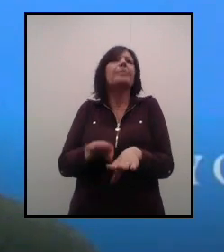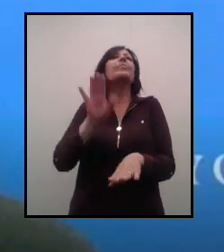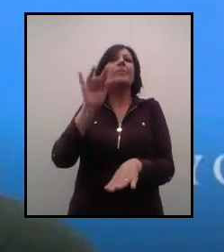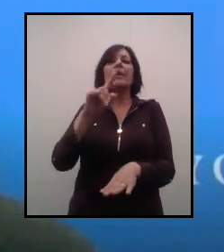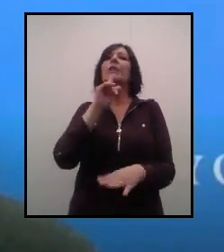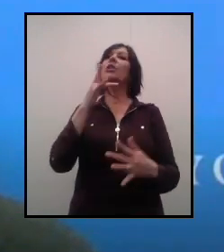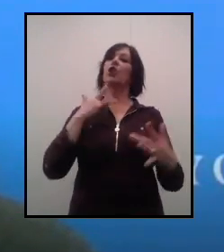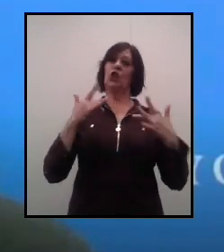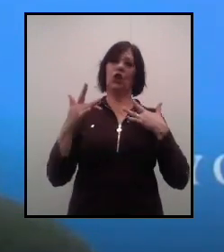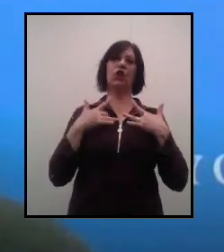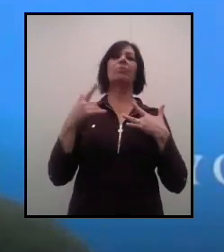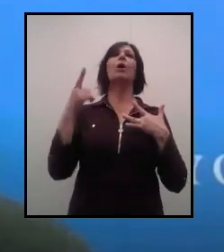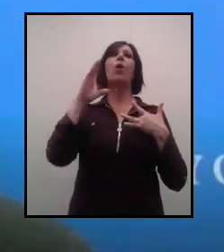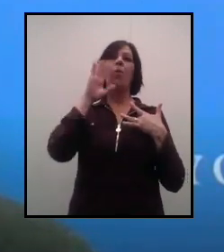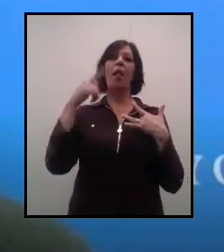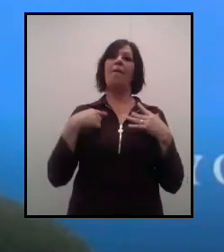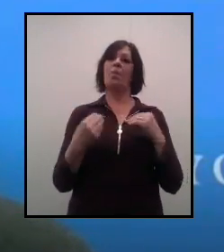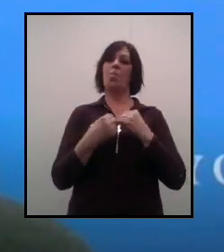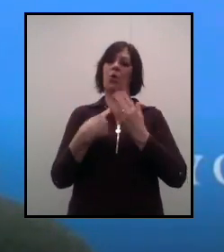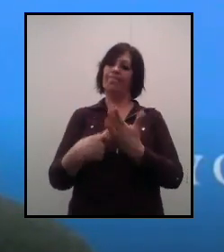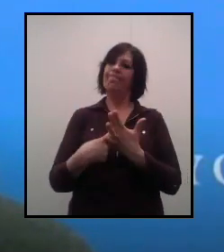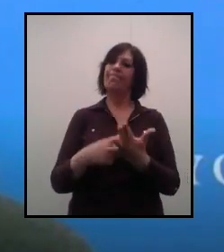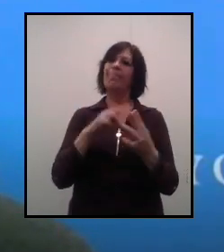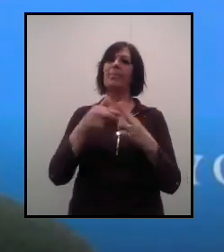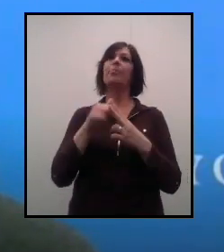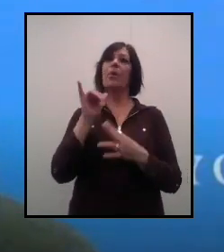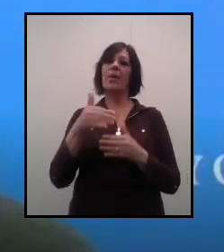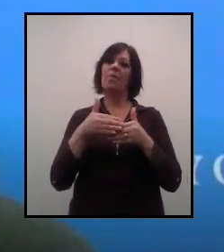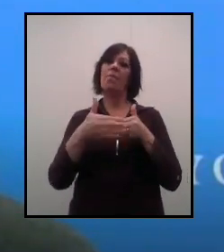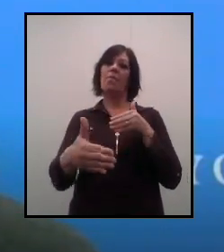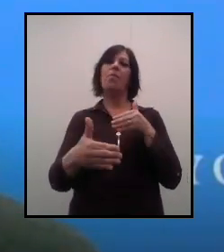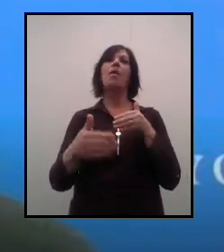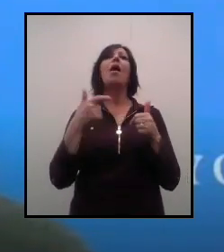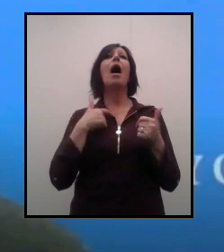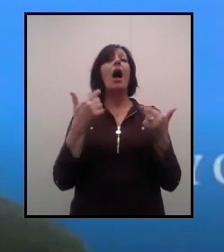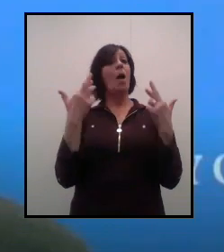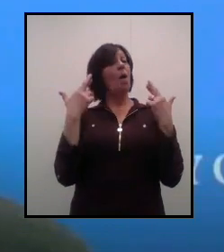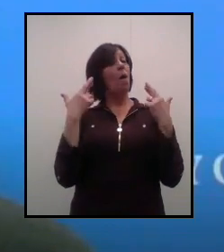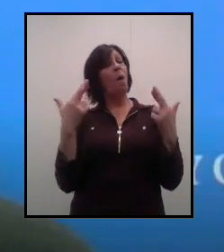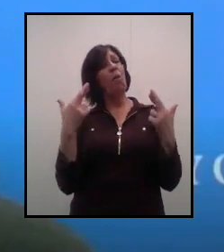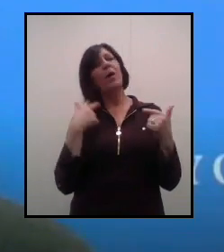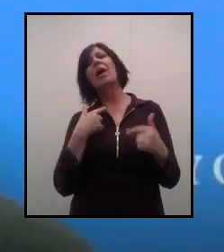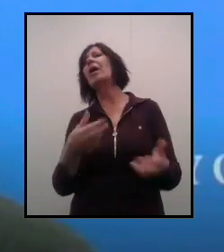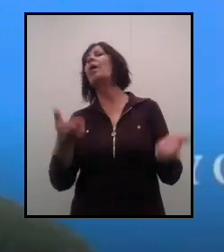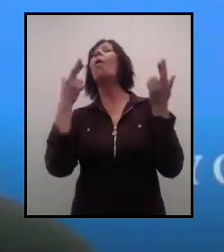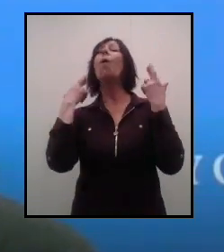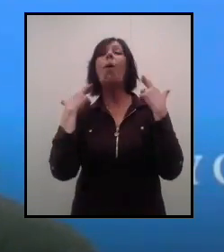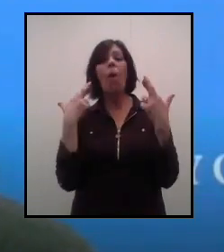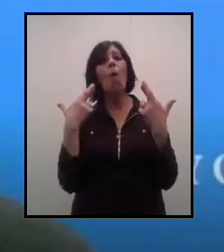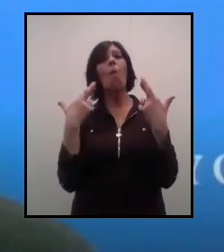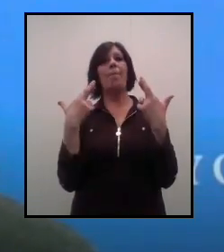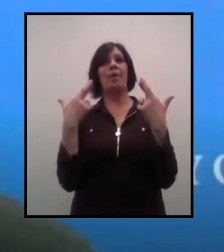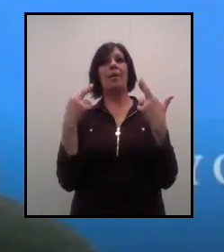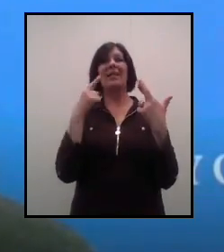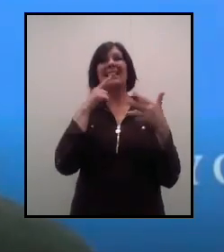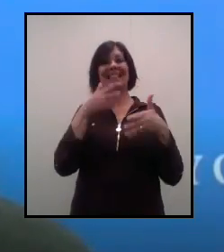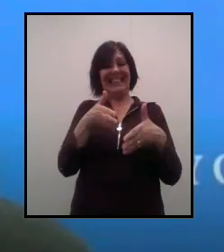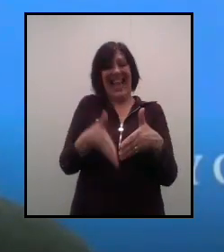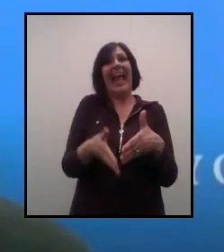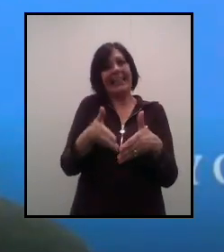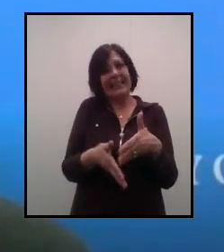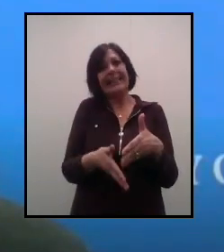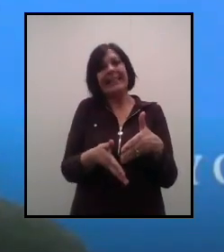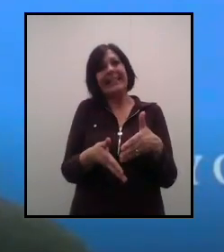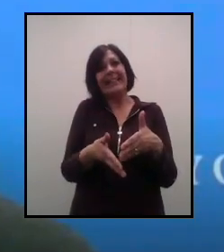concern, and it's something we'll have to have those conversations going forward. I hope, I really do hope that this is the end of it, where we're